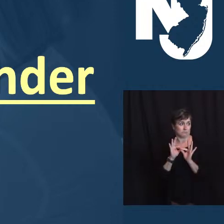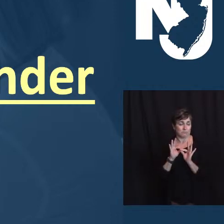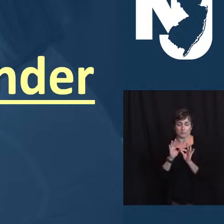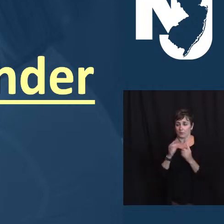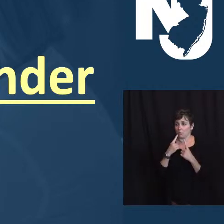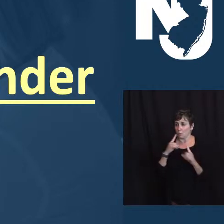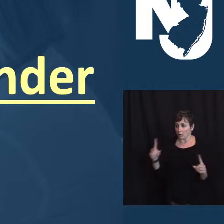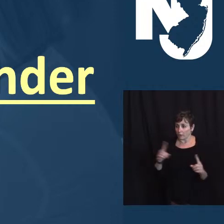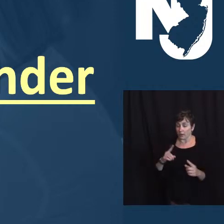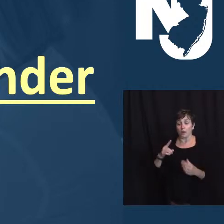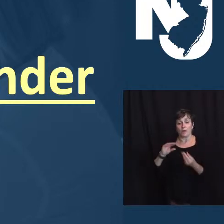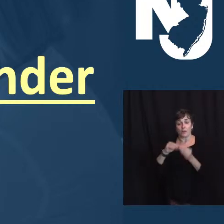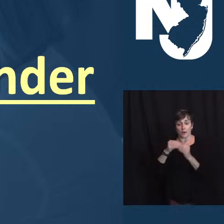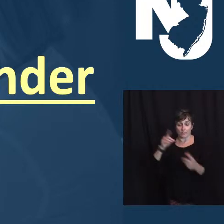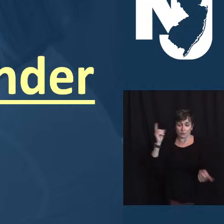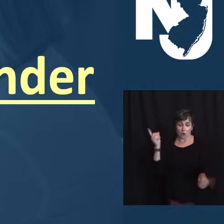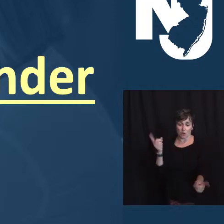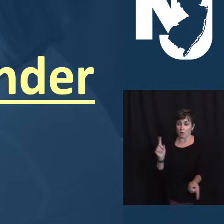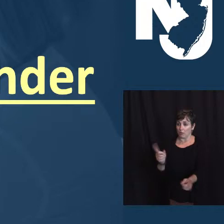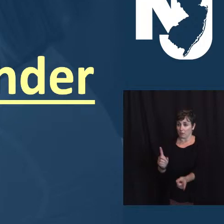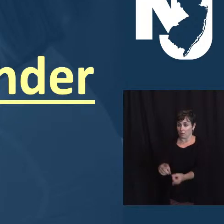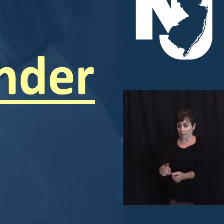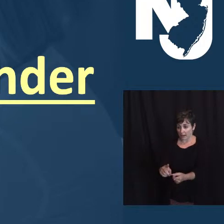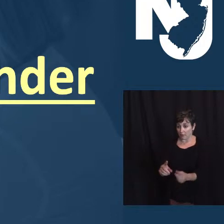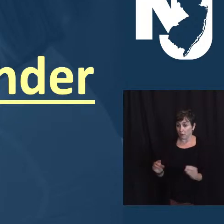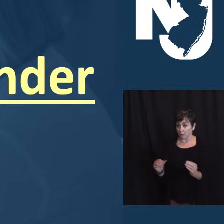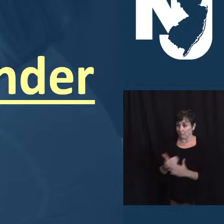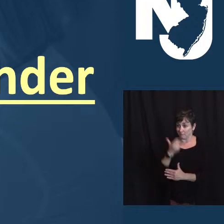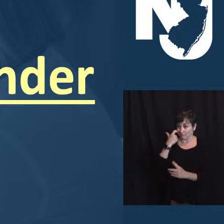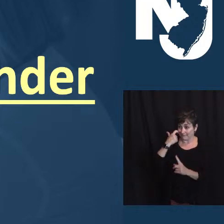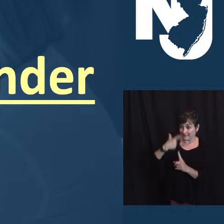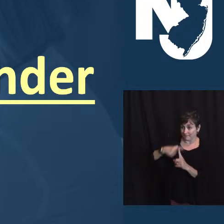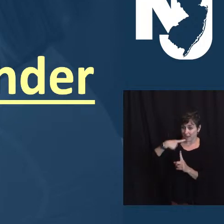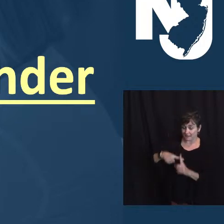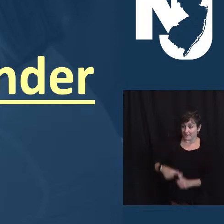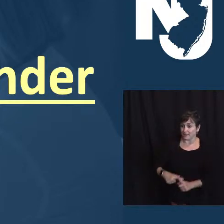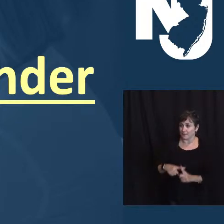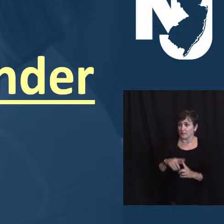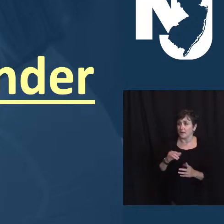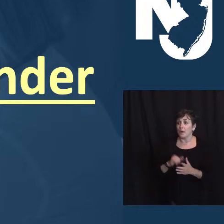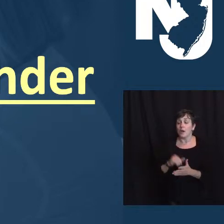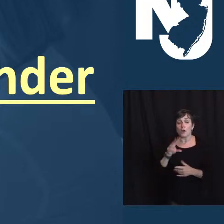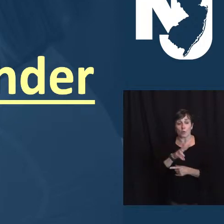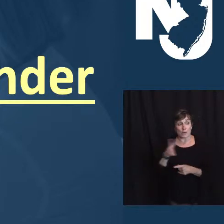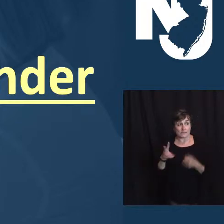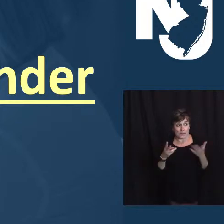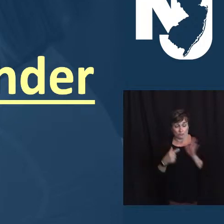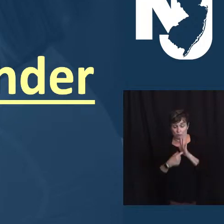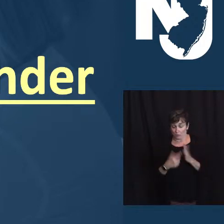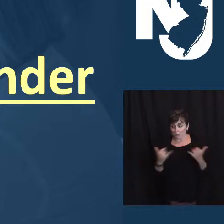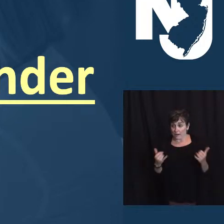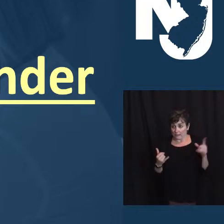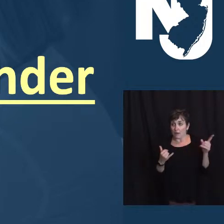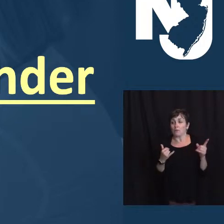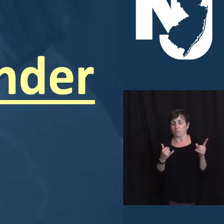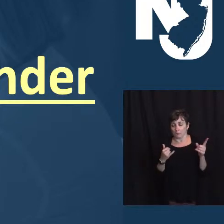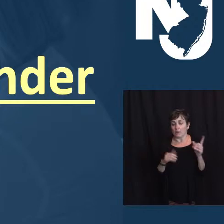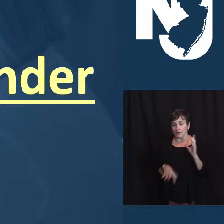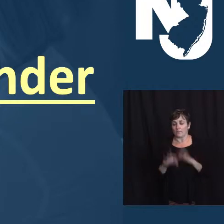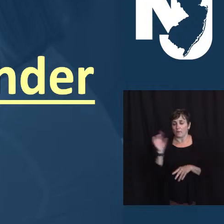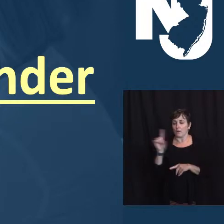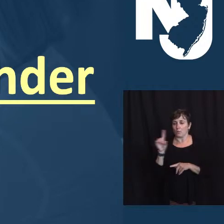and the decreasing numbers of new cases being reported. By the way, that website is where you go to get the location nearest